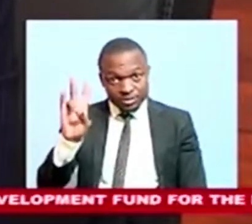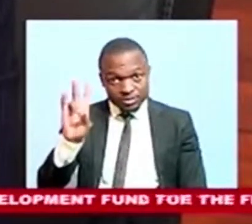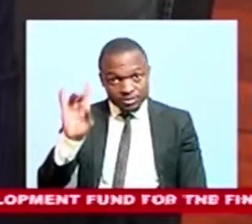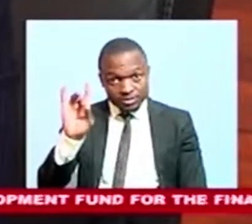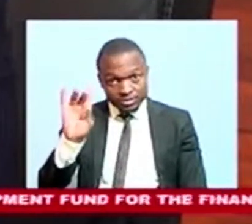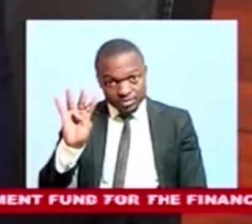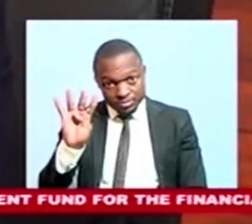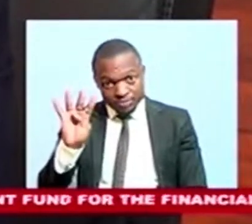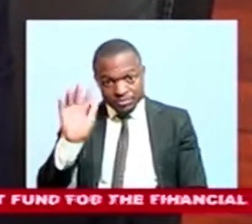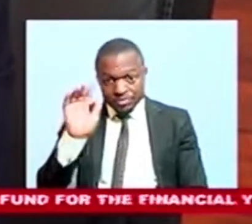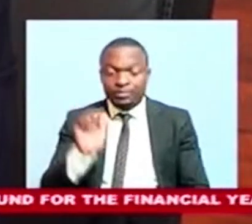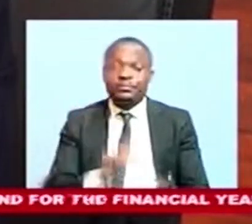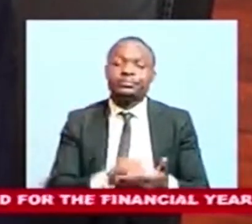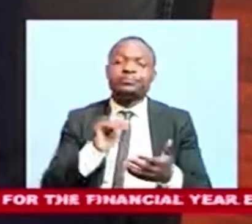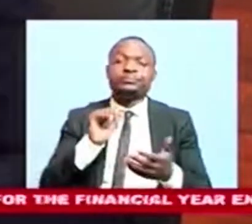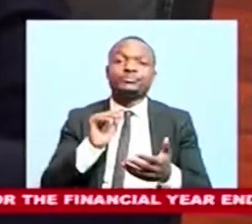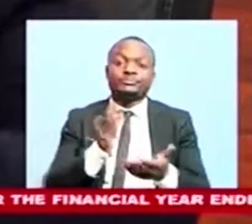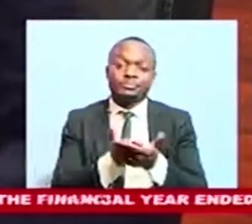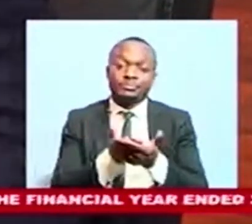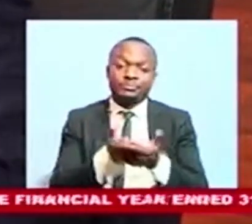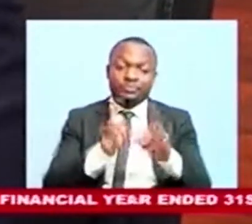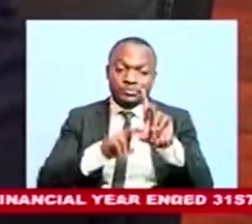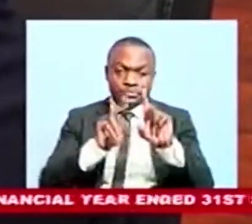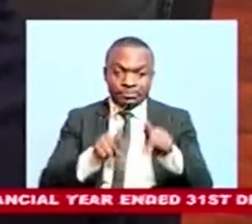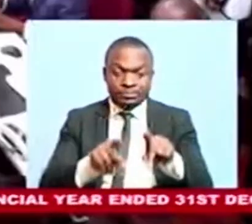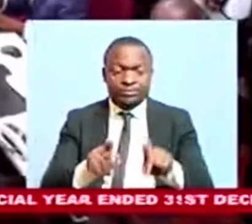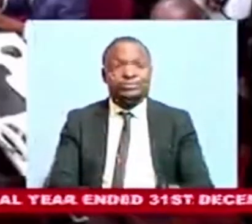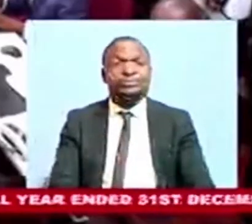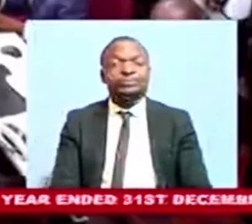154,784. Chair, I submit.